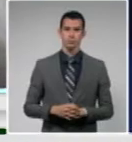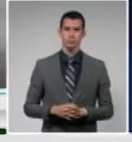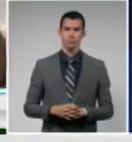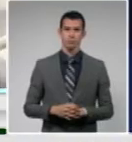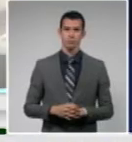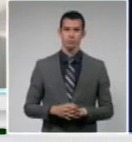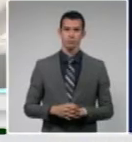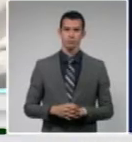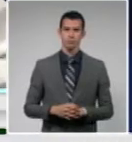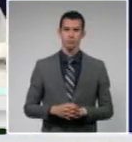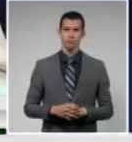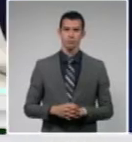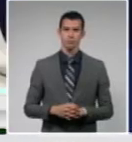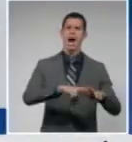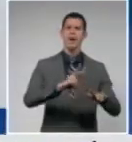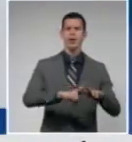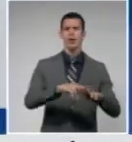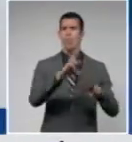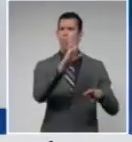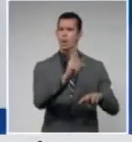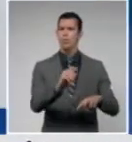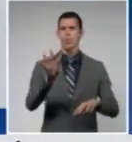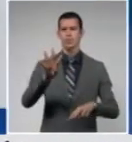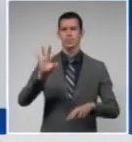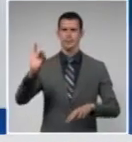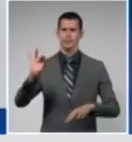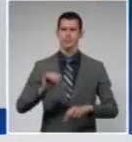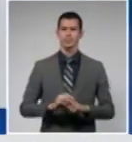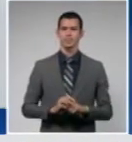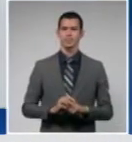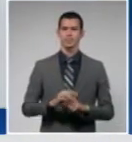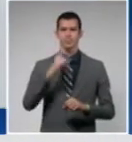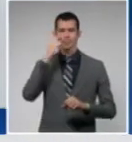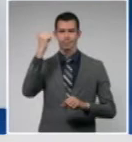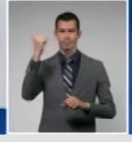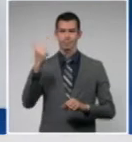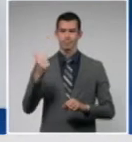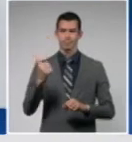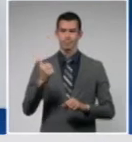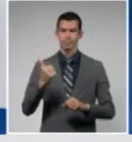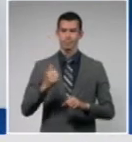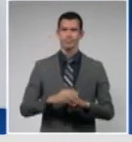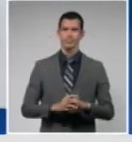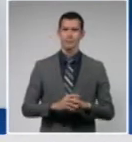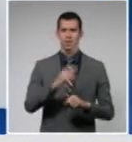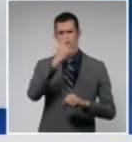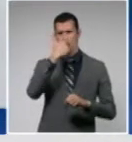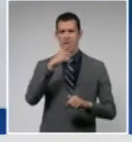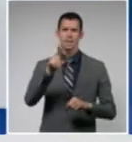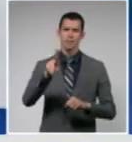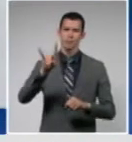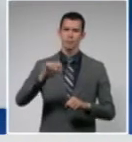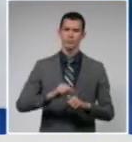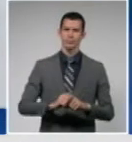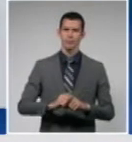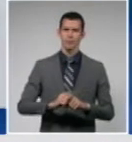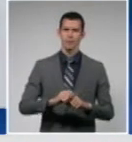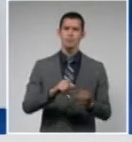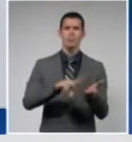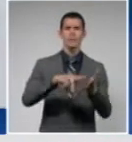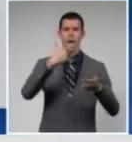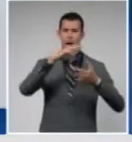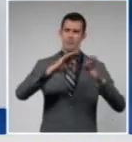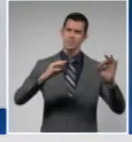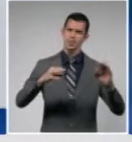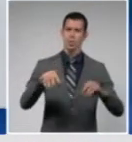Of these 73 cases diagnosed yesterday, 47 belong to Havana, 19 to Ciego